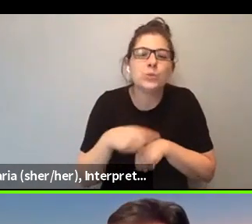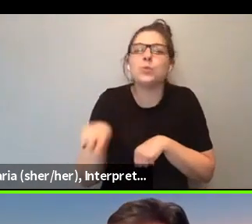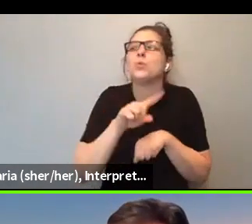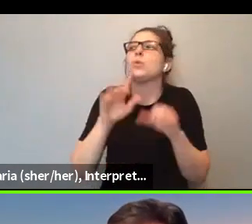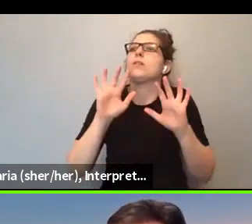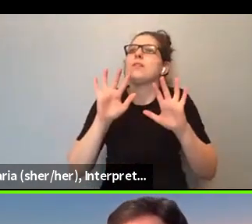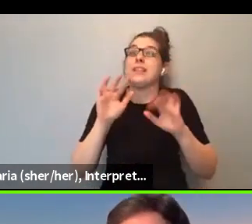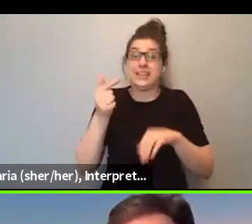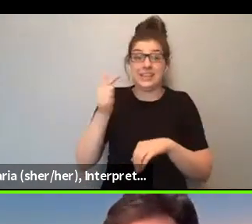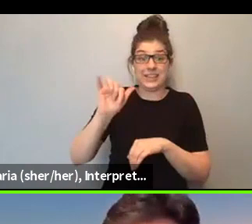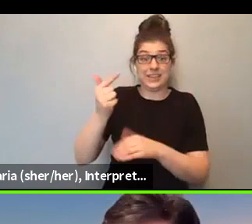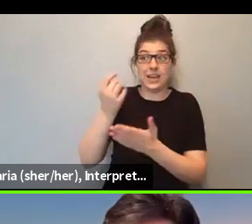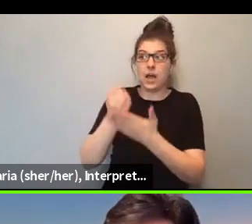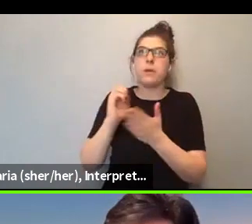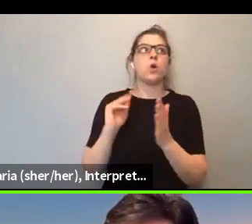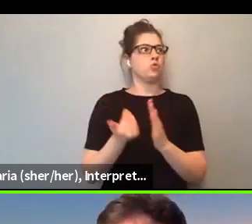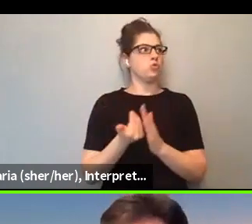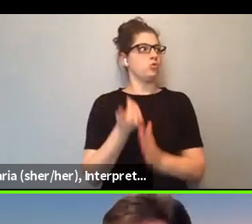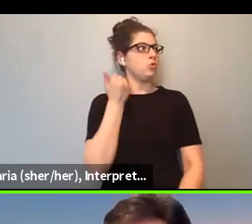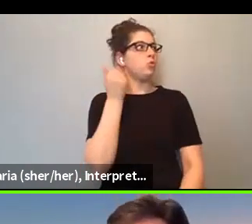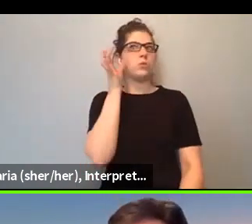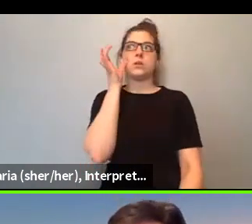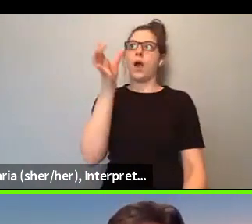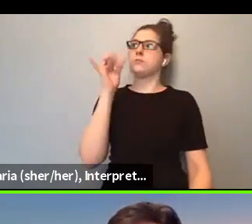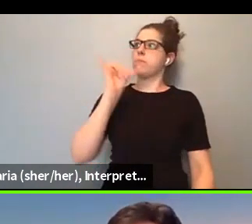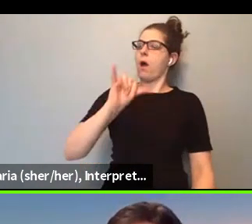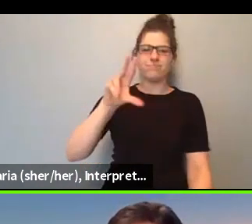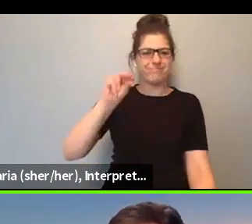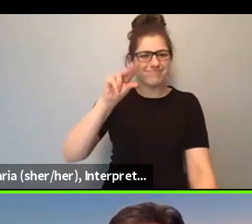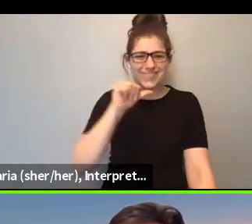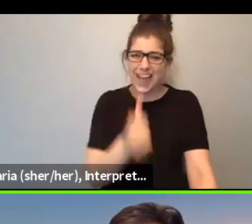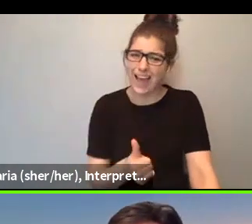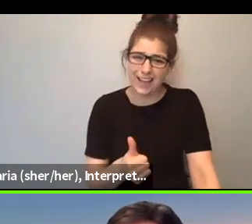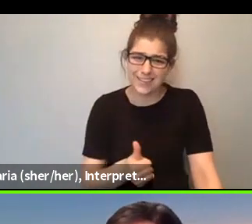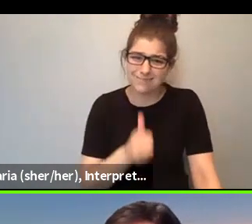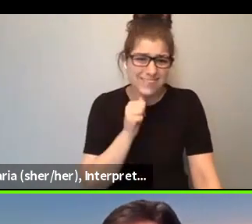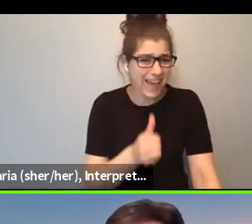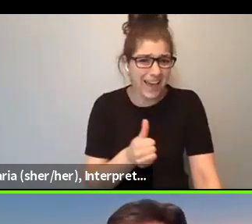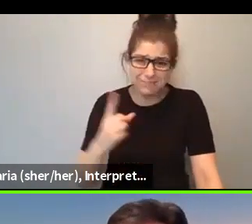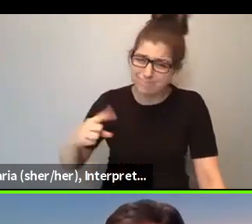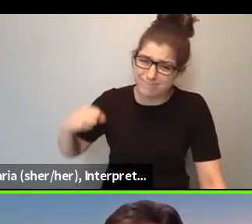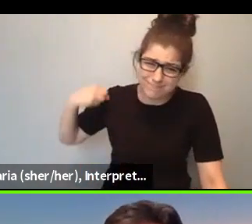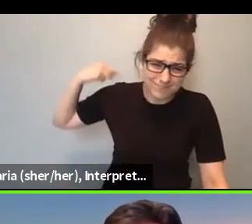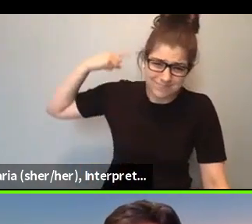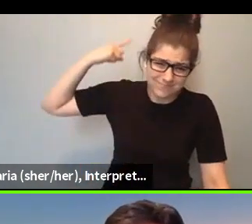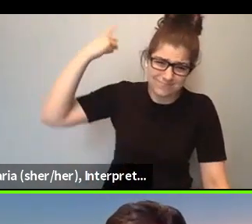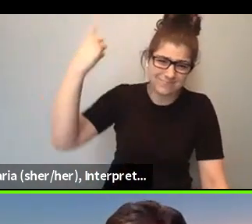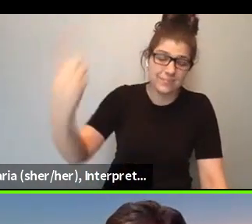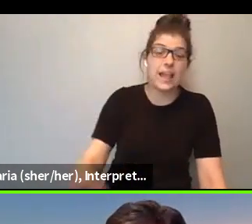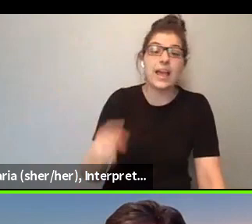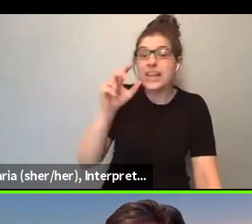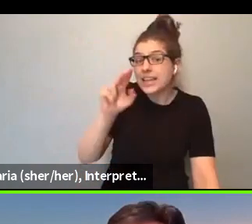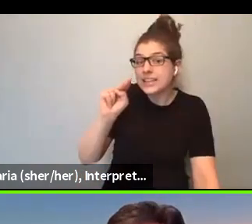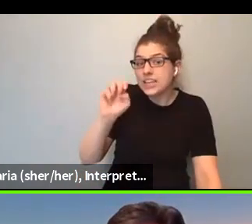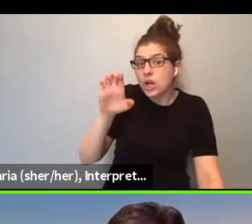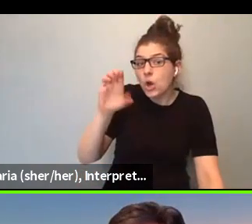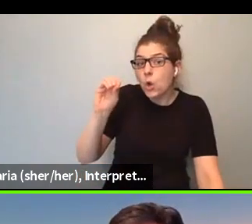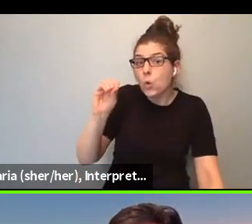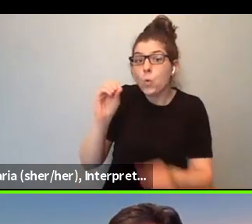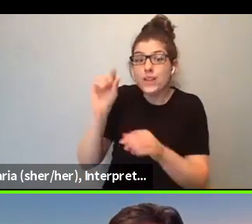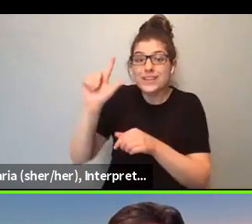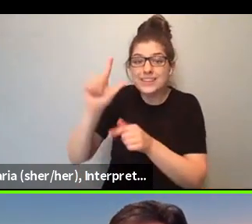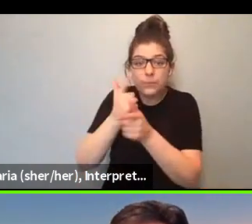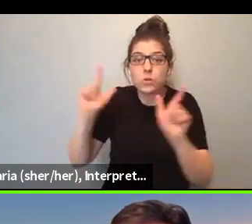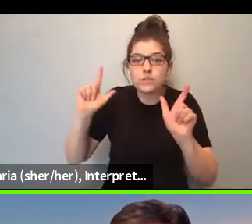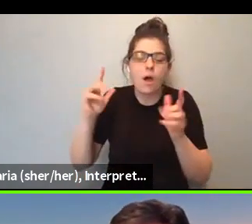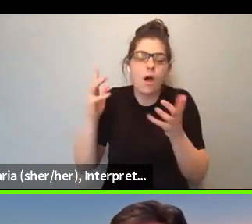gig economy is a new construct. It is not. And it's and you know, neoliberalism has so much to do with this, right?